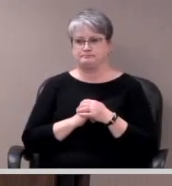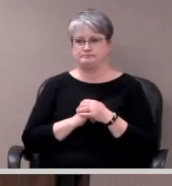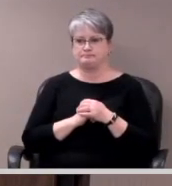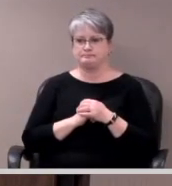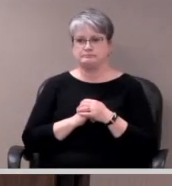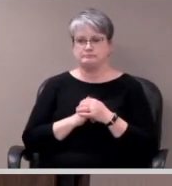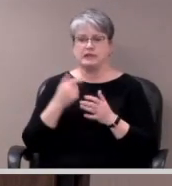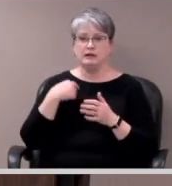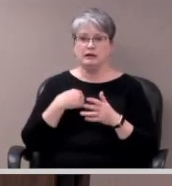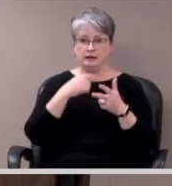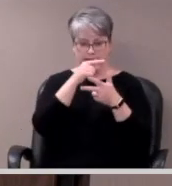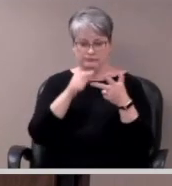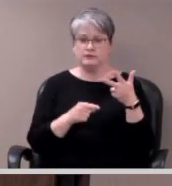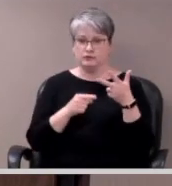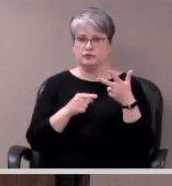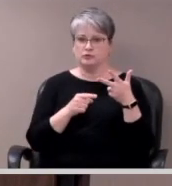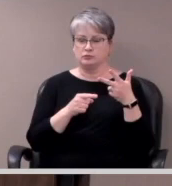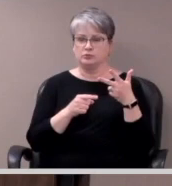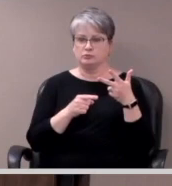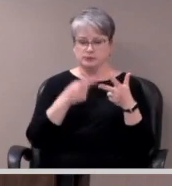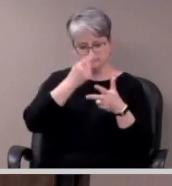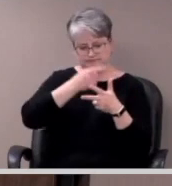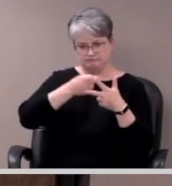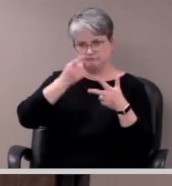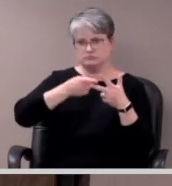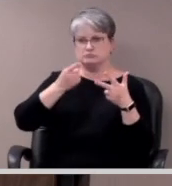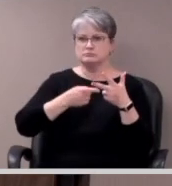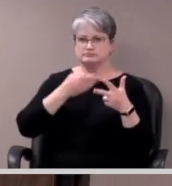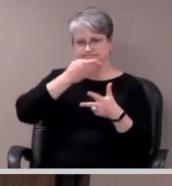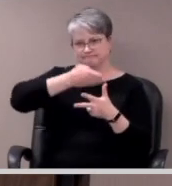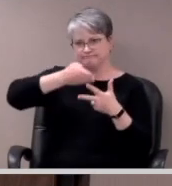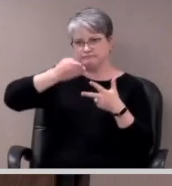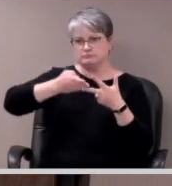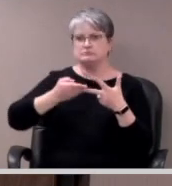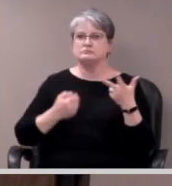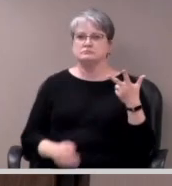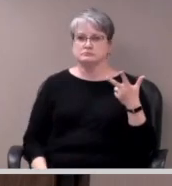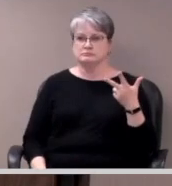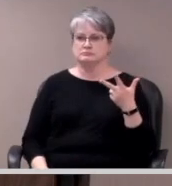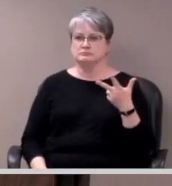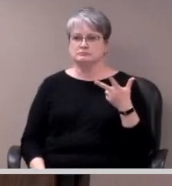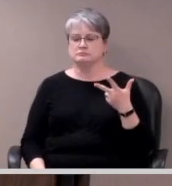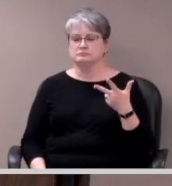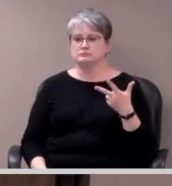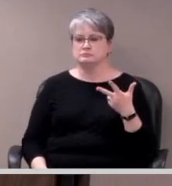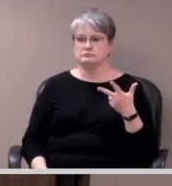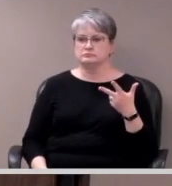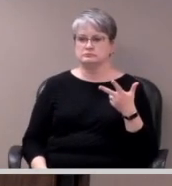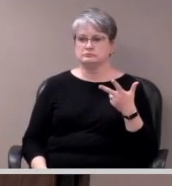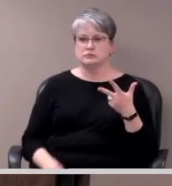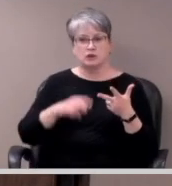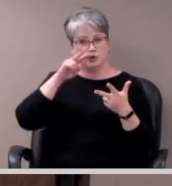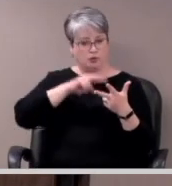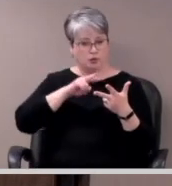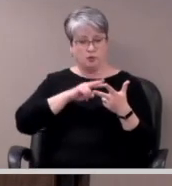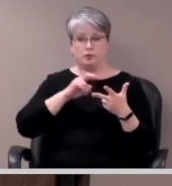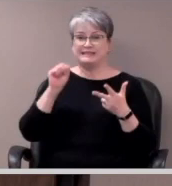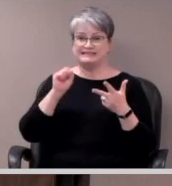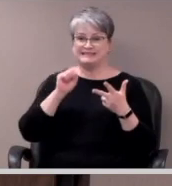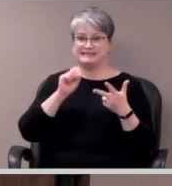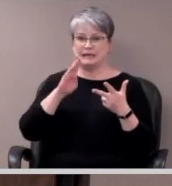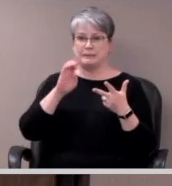I have three key points I wanted to talk about. One is, in reading Senate Bill